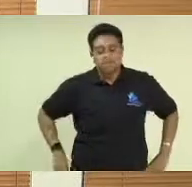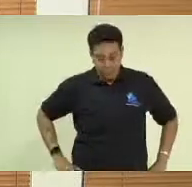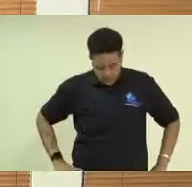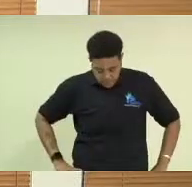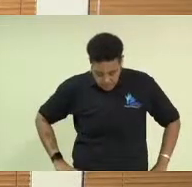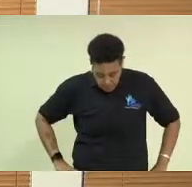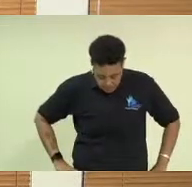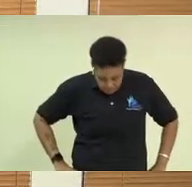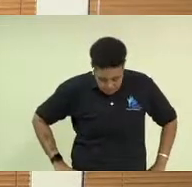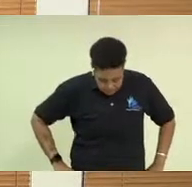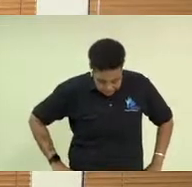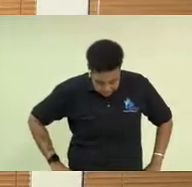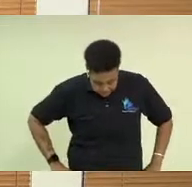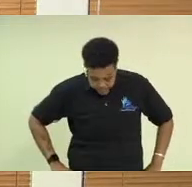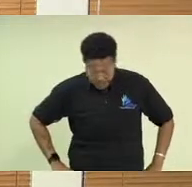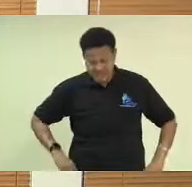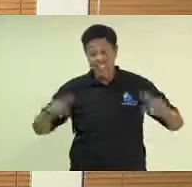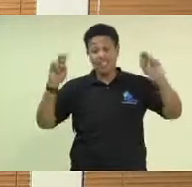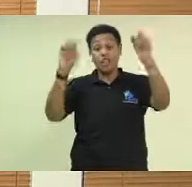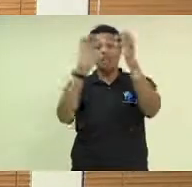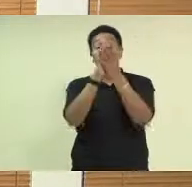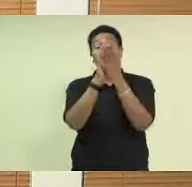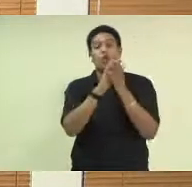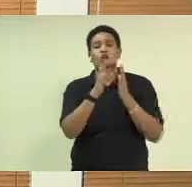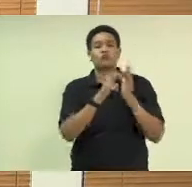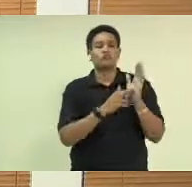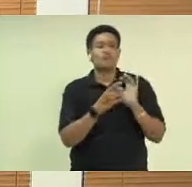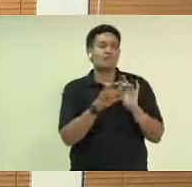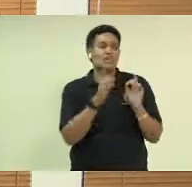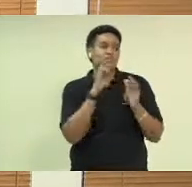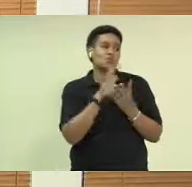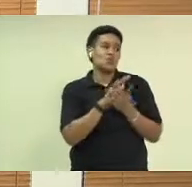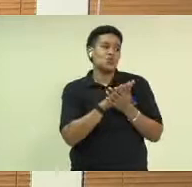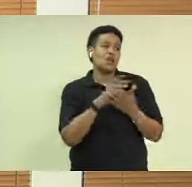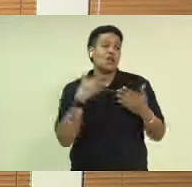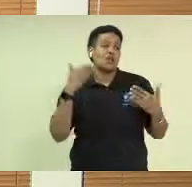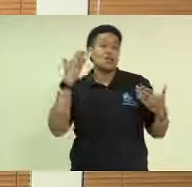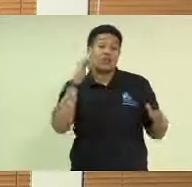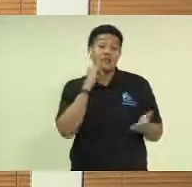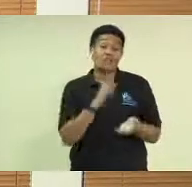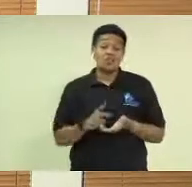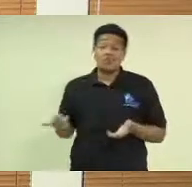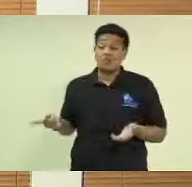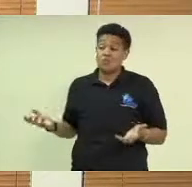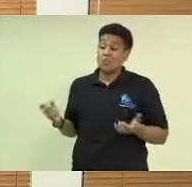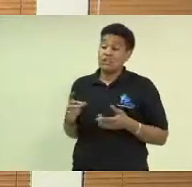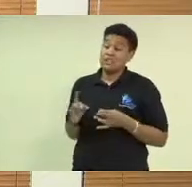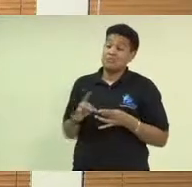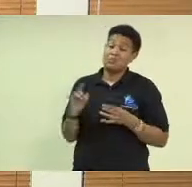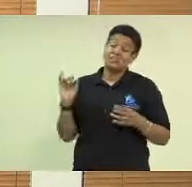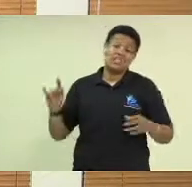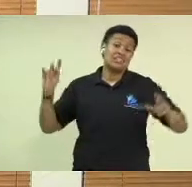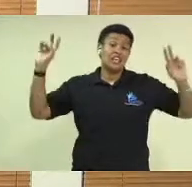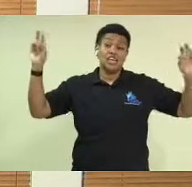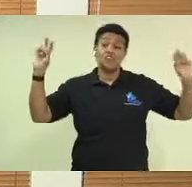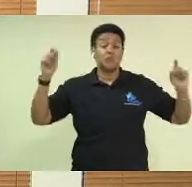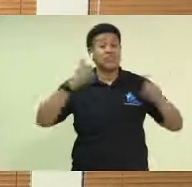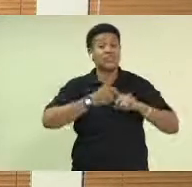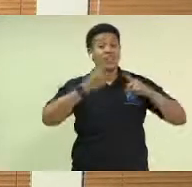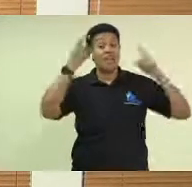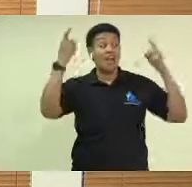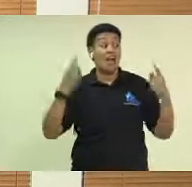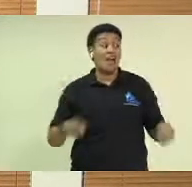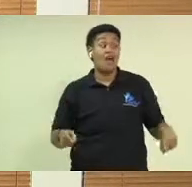of school and the guidelines around school, I don't know if the clinicians want to speak on that. I mean, that's going to be an issue of what